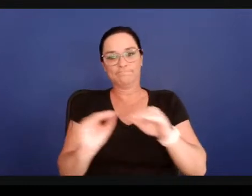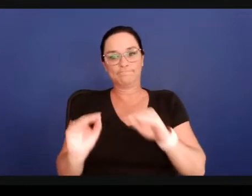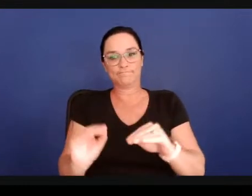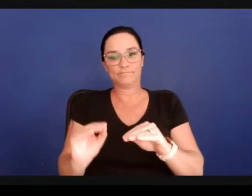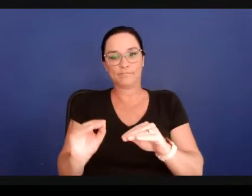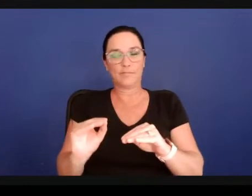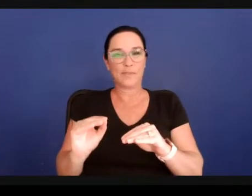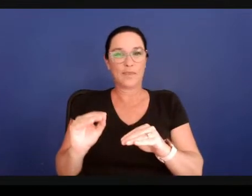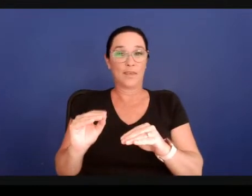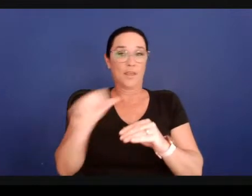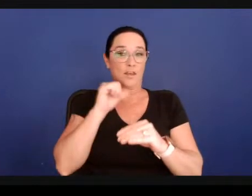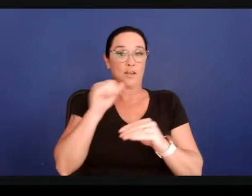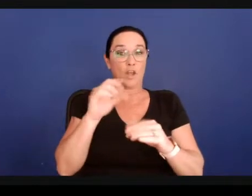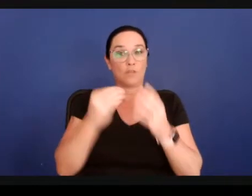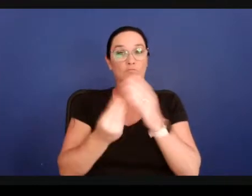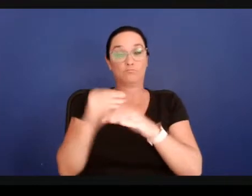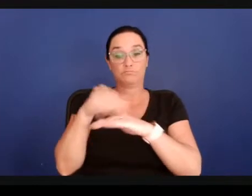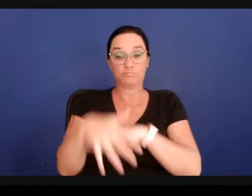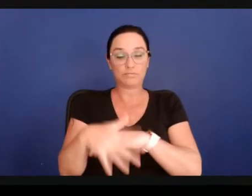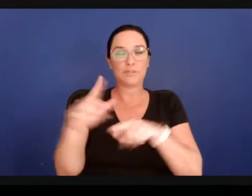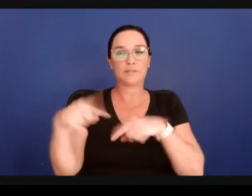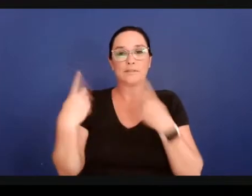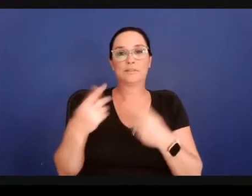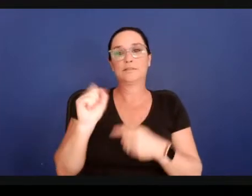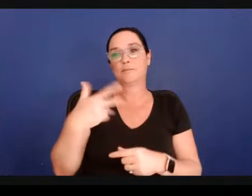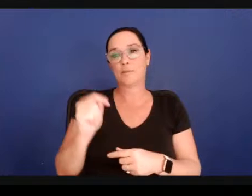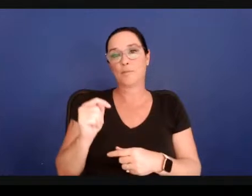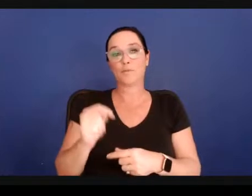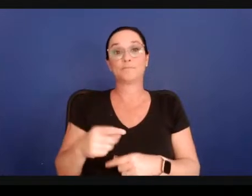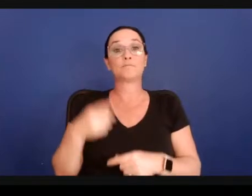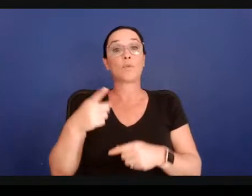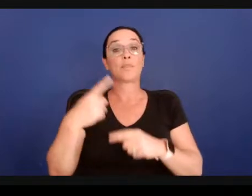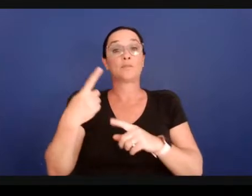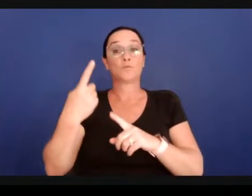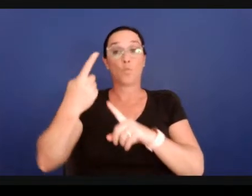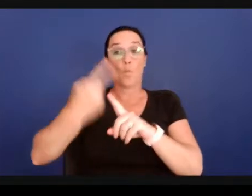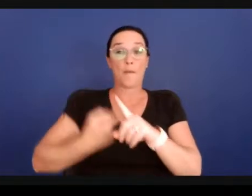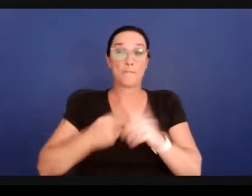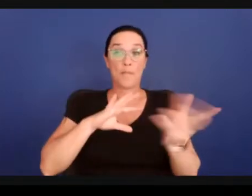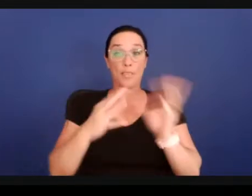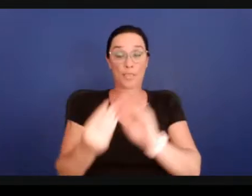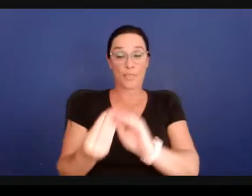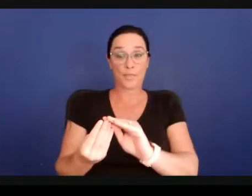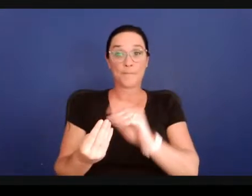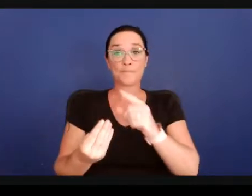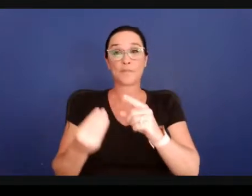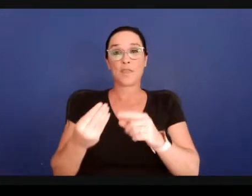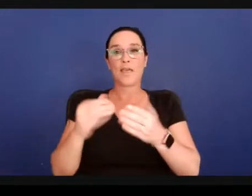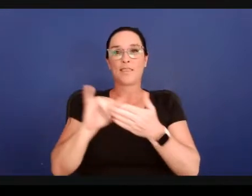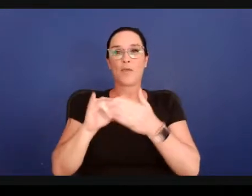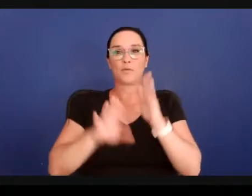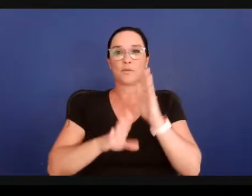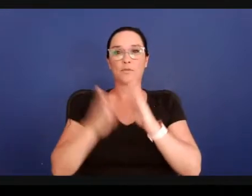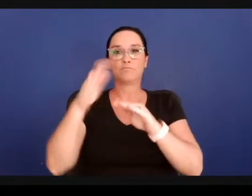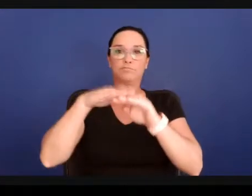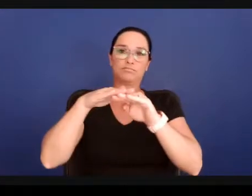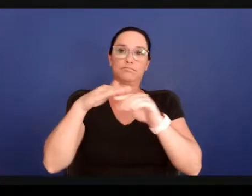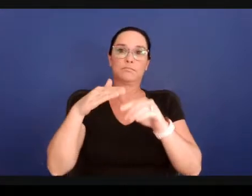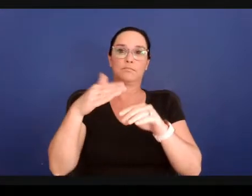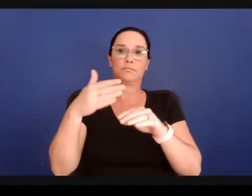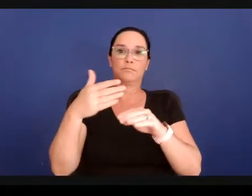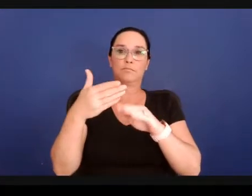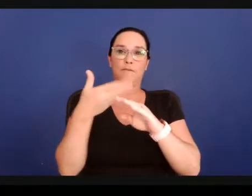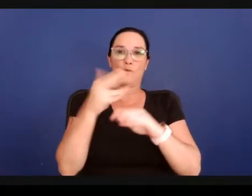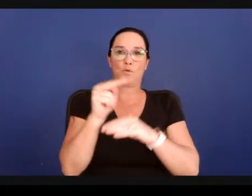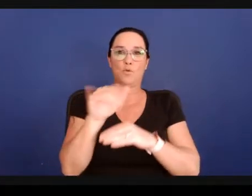Looking at the earthquake rates and depths for the past month, this is that pulse we just had right before New Year's Eve here. And we had a